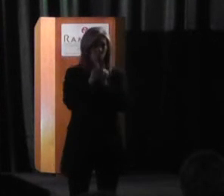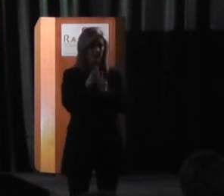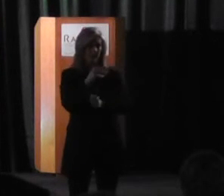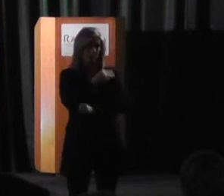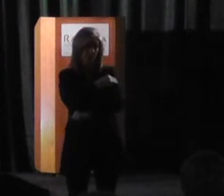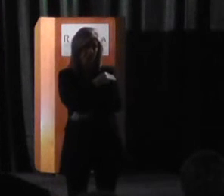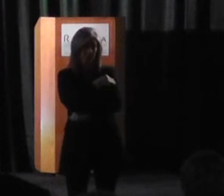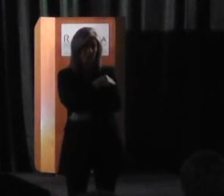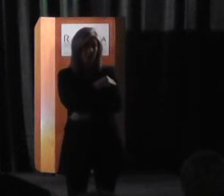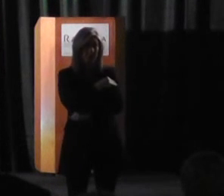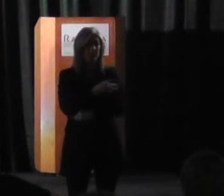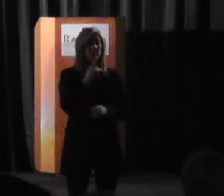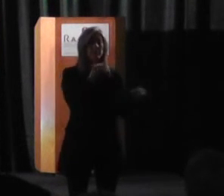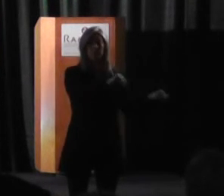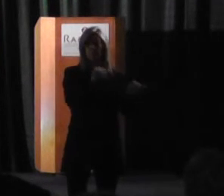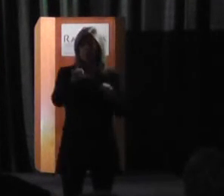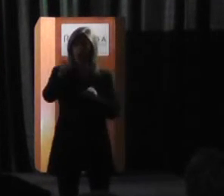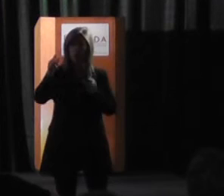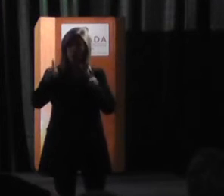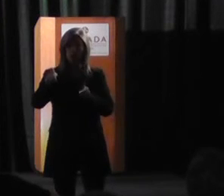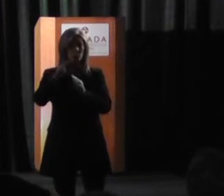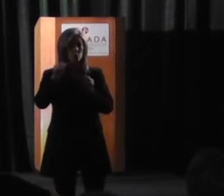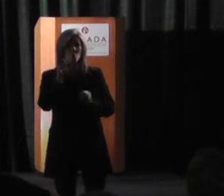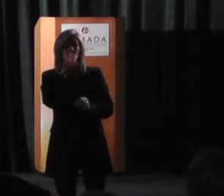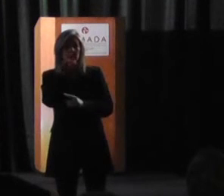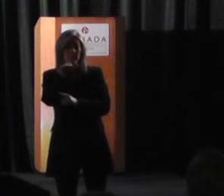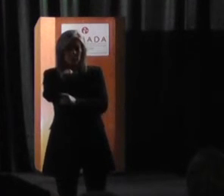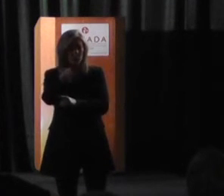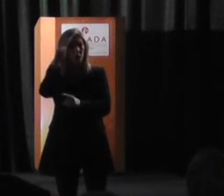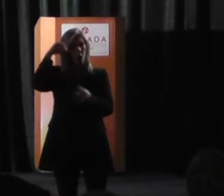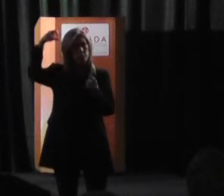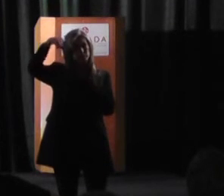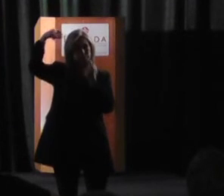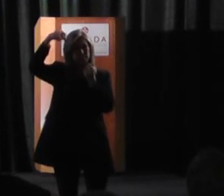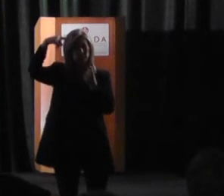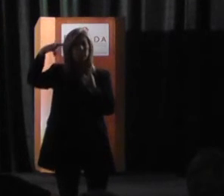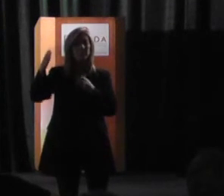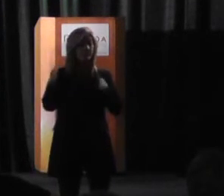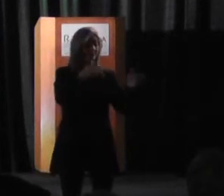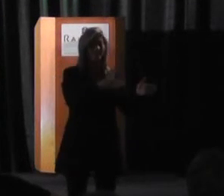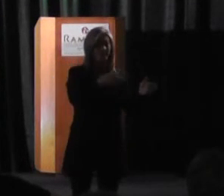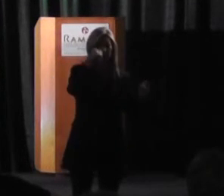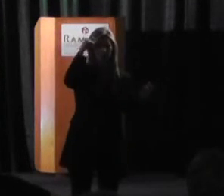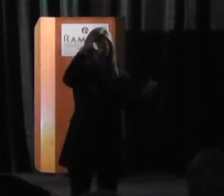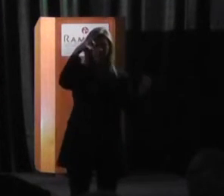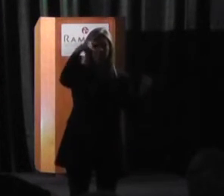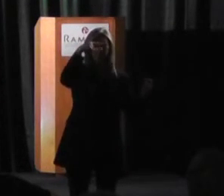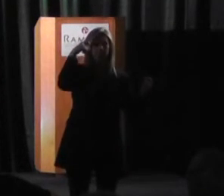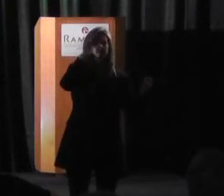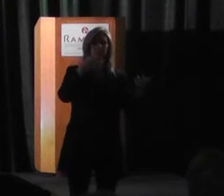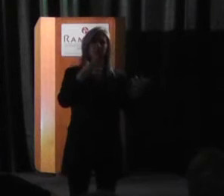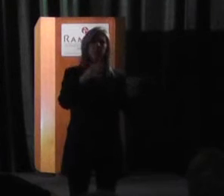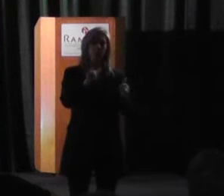same way that they do for someone who doesn't stutter. And this creates certain repetitions or bumps or sticks in their speech. And this